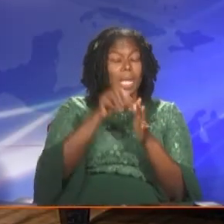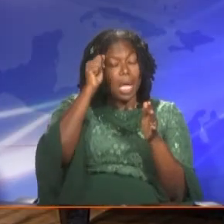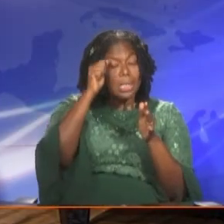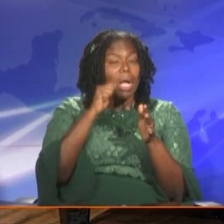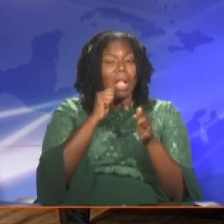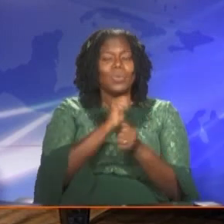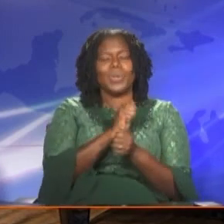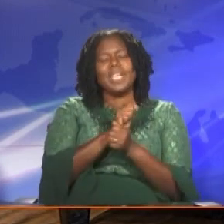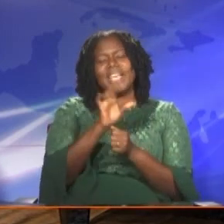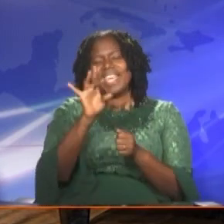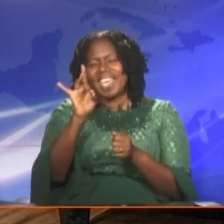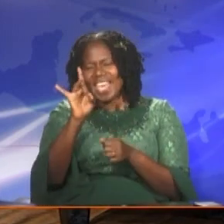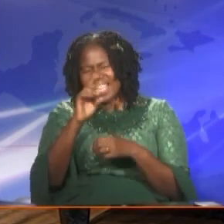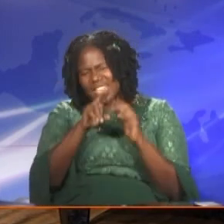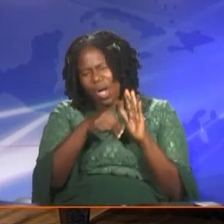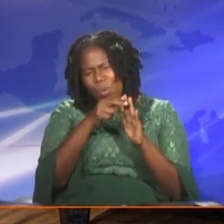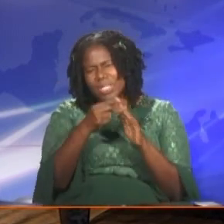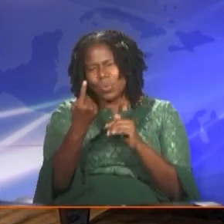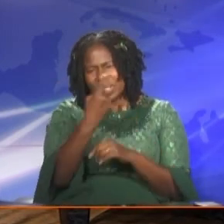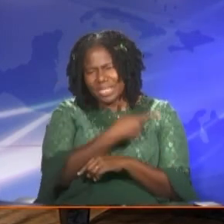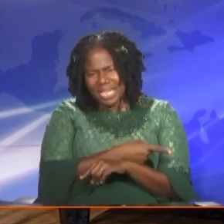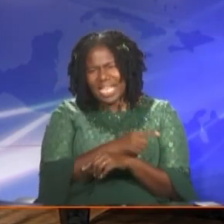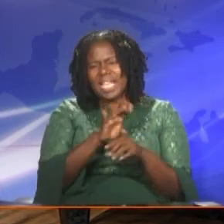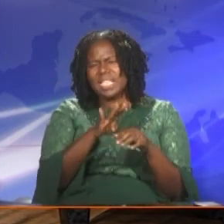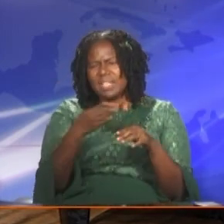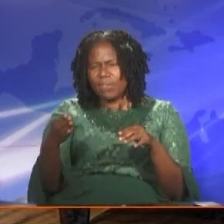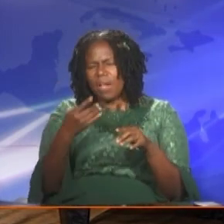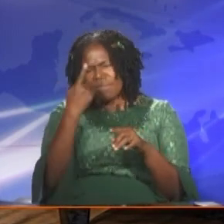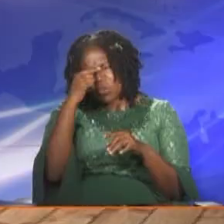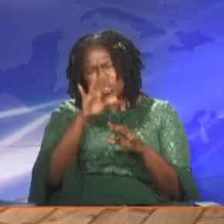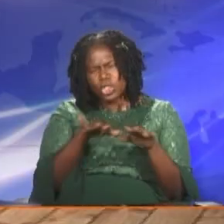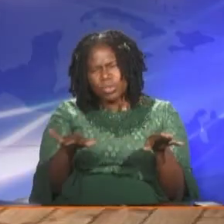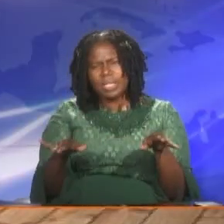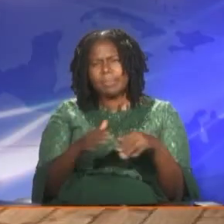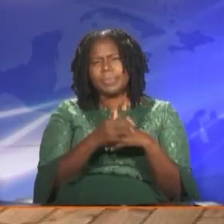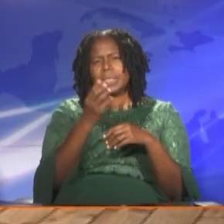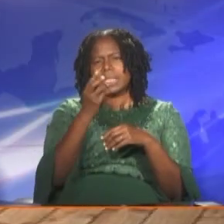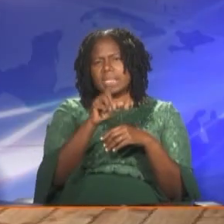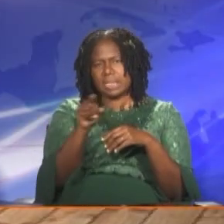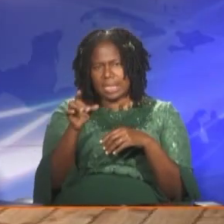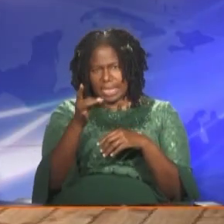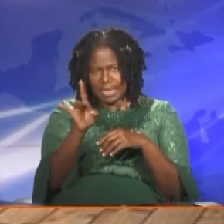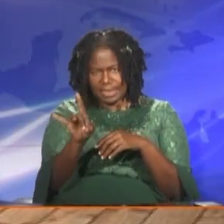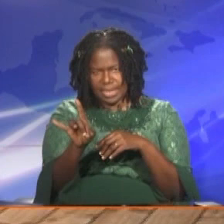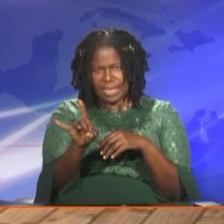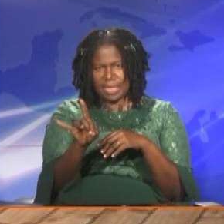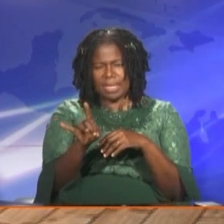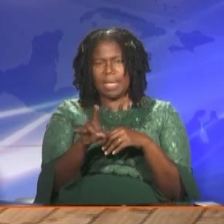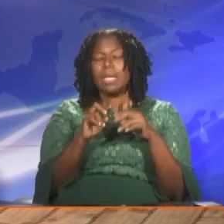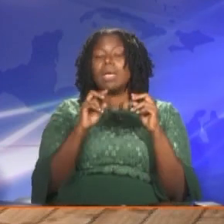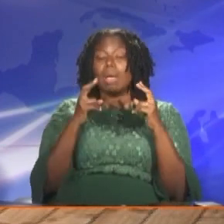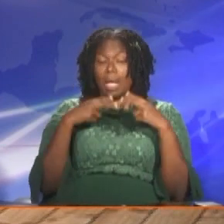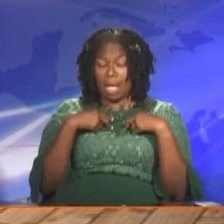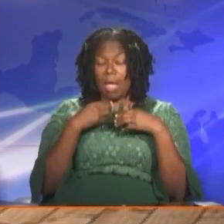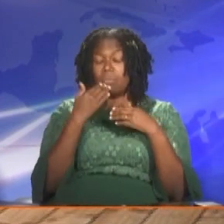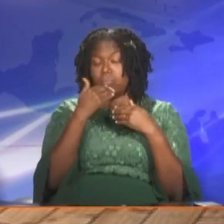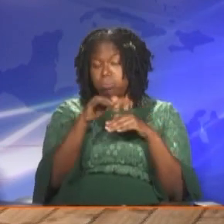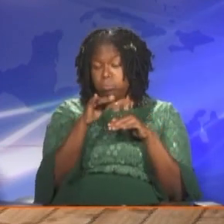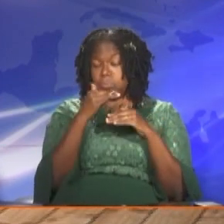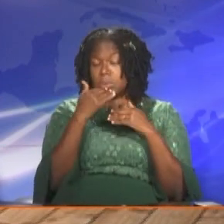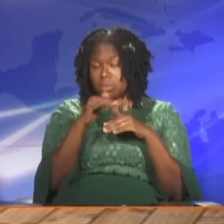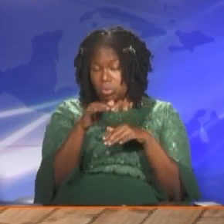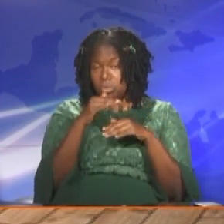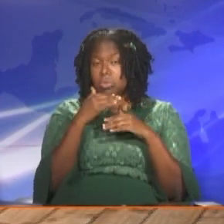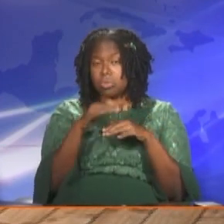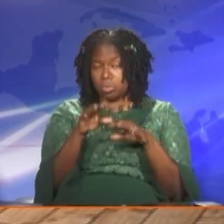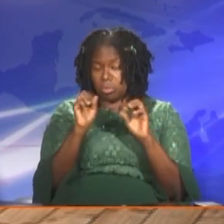day. Is it different, or would it be different for children? Yes. So from 16 to 18, there are some restrictions in the Occupational Safety and Health